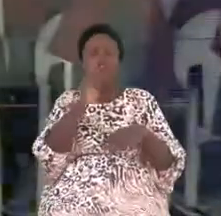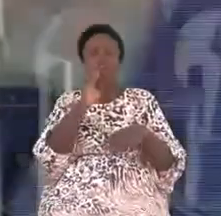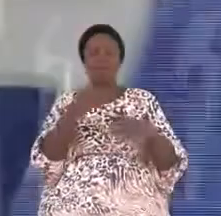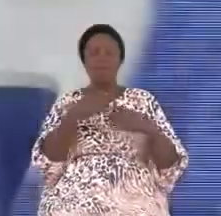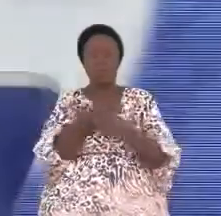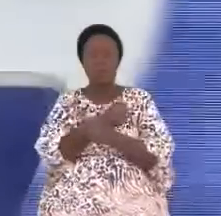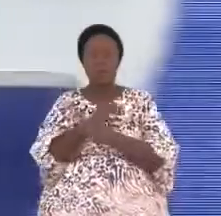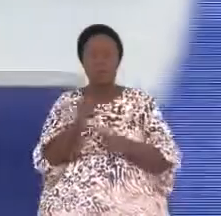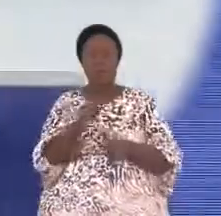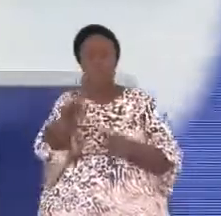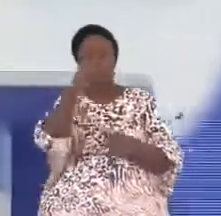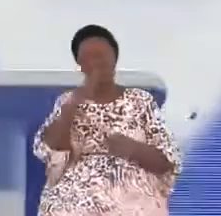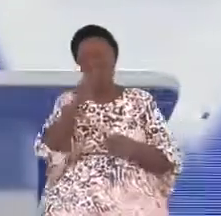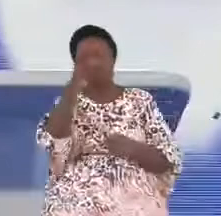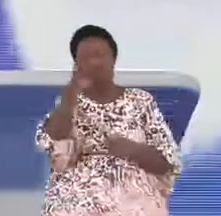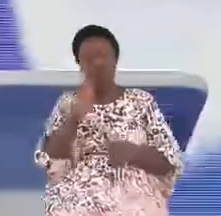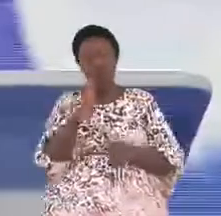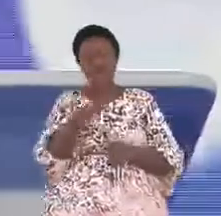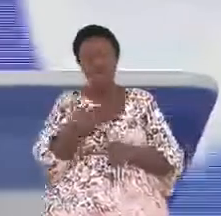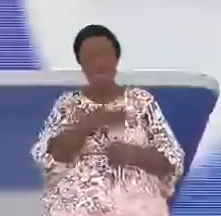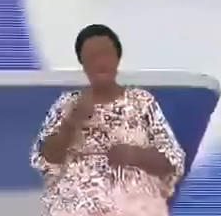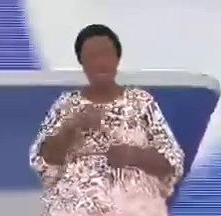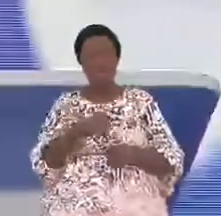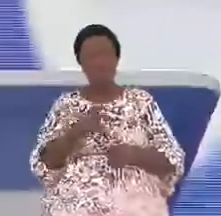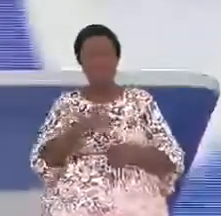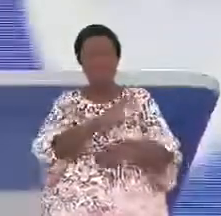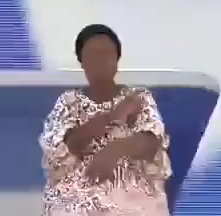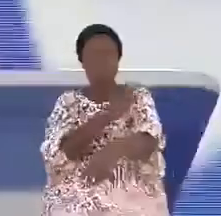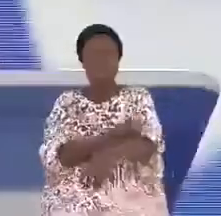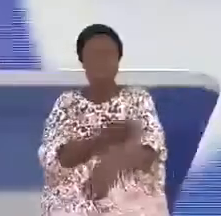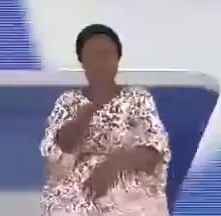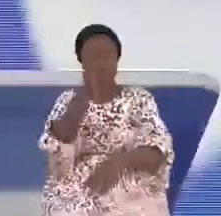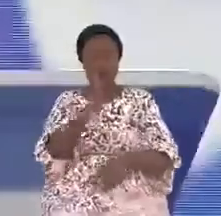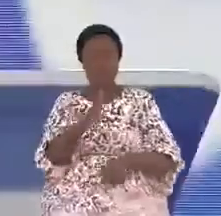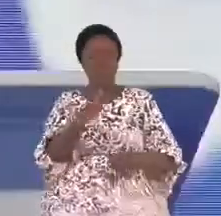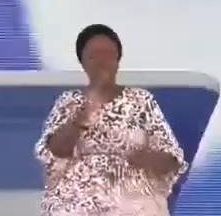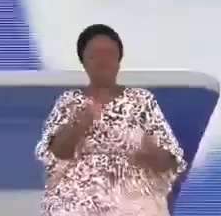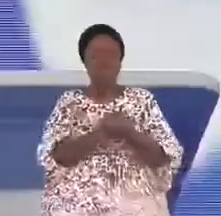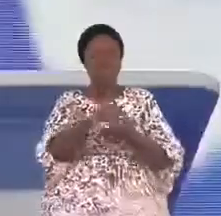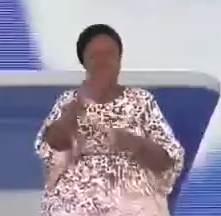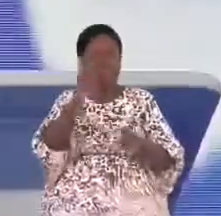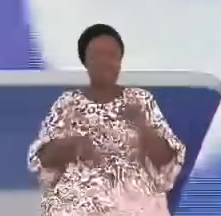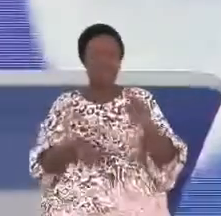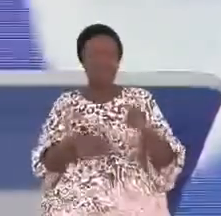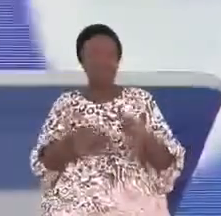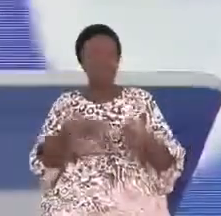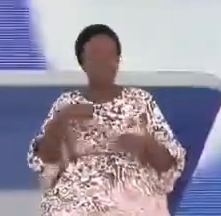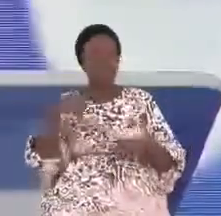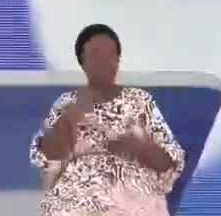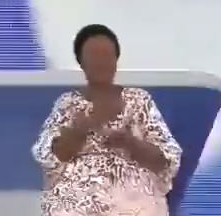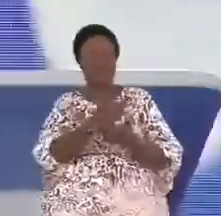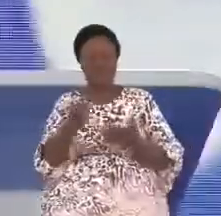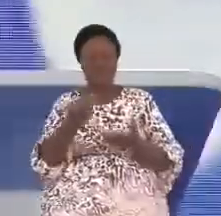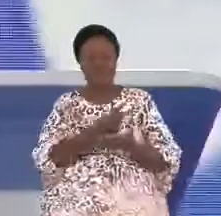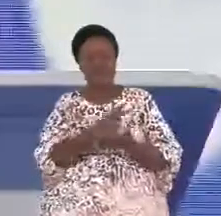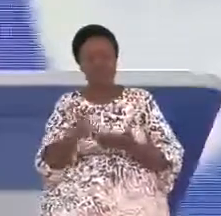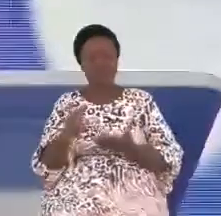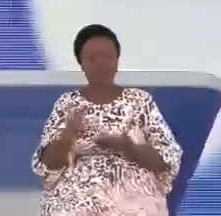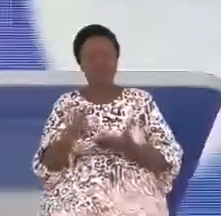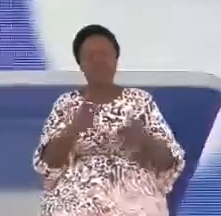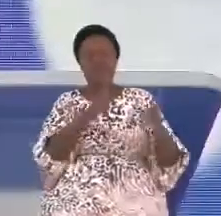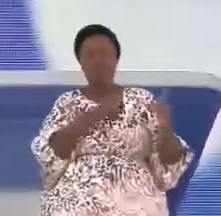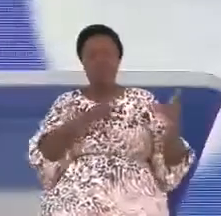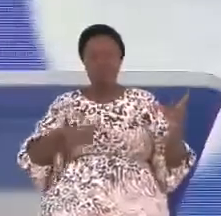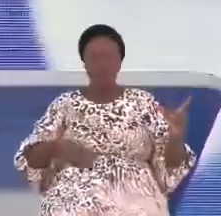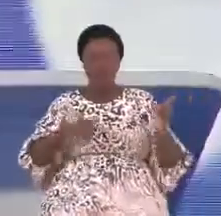god and a mighty god that cannot fail lord jesus your savior